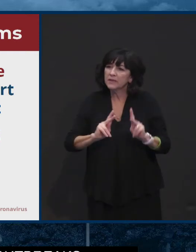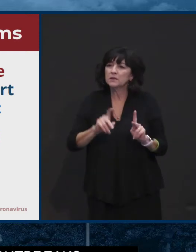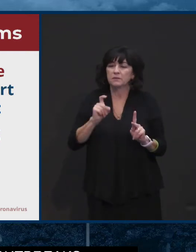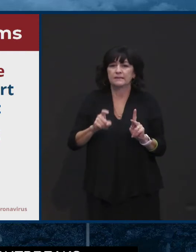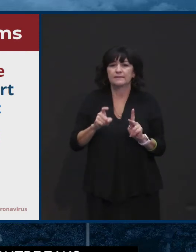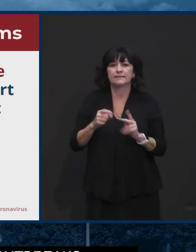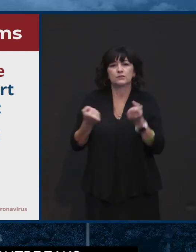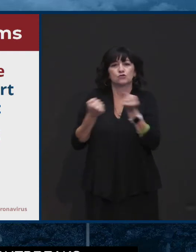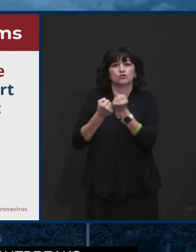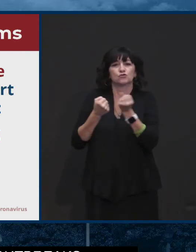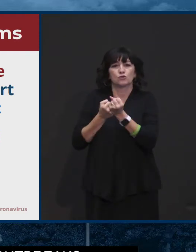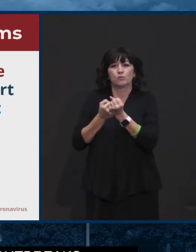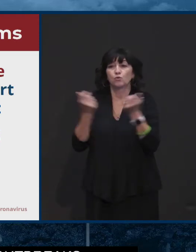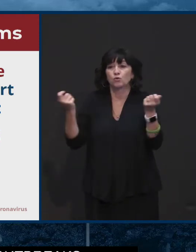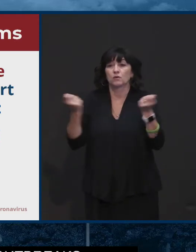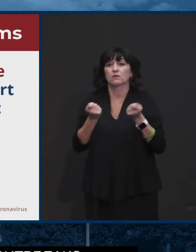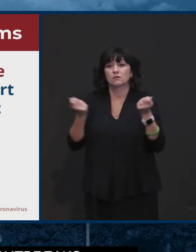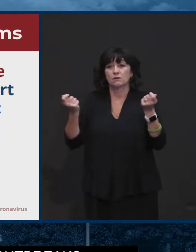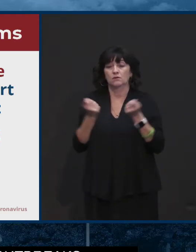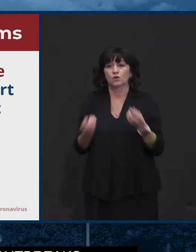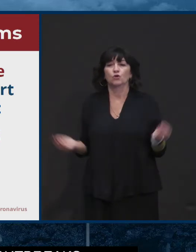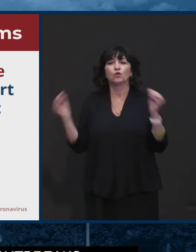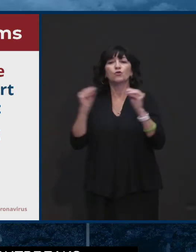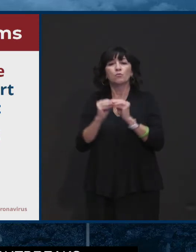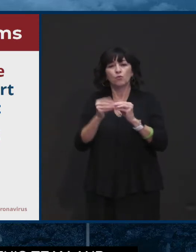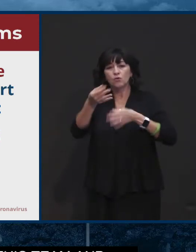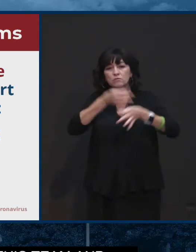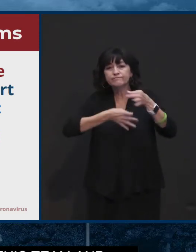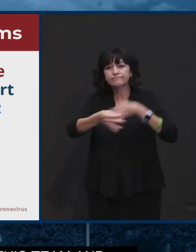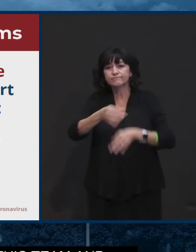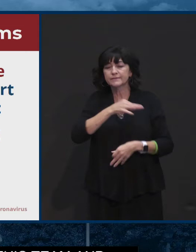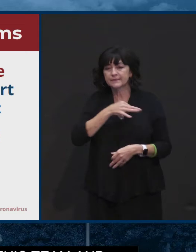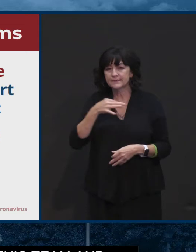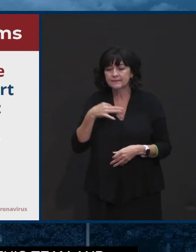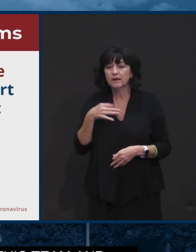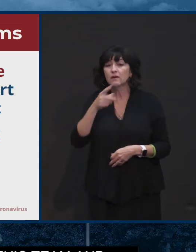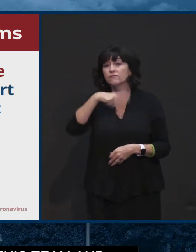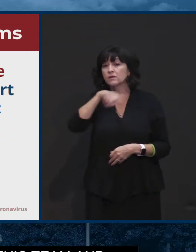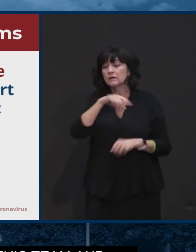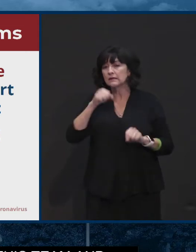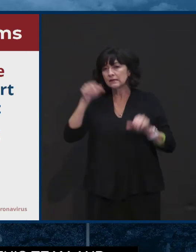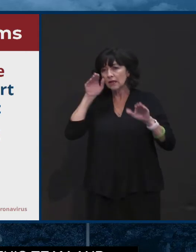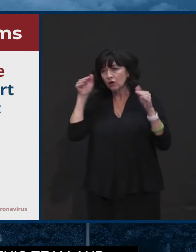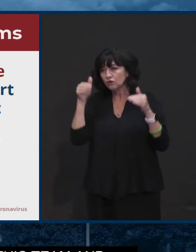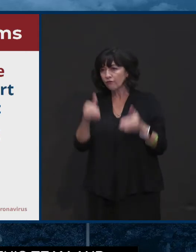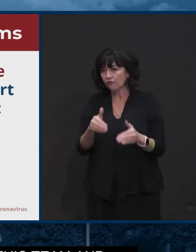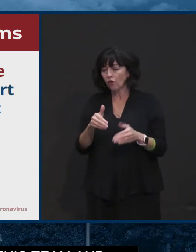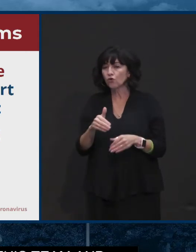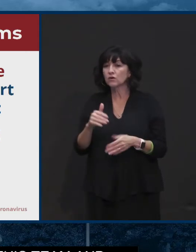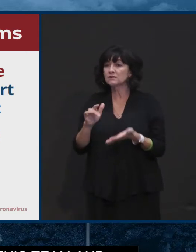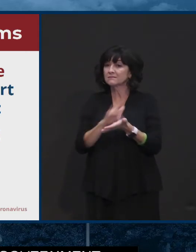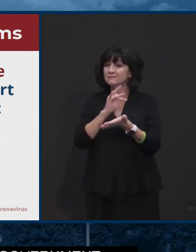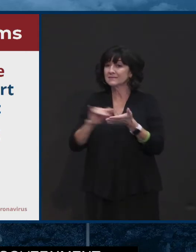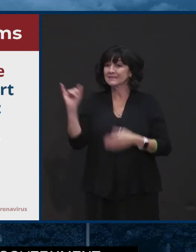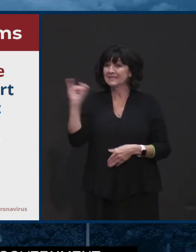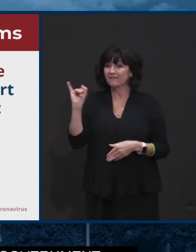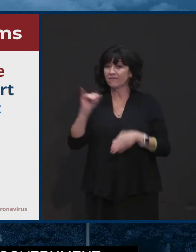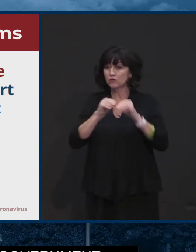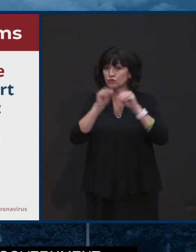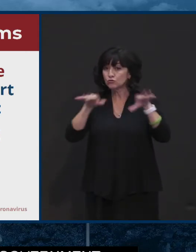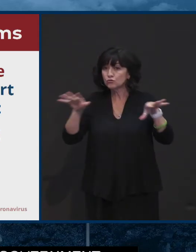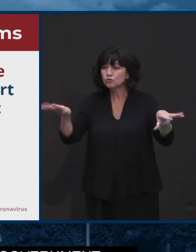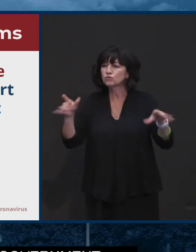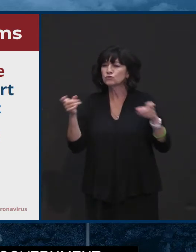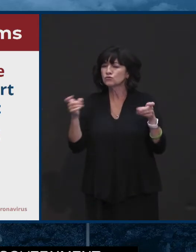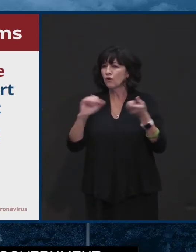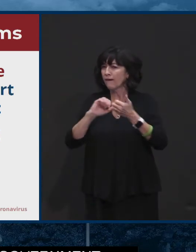government to be on these teams, and they will focus on infection control, COVID-19 testing, case tracking, and just